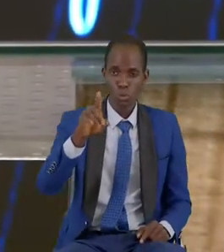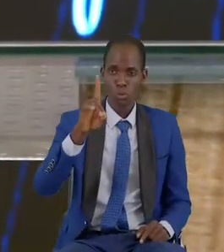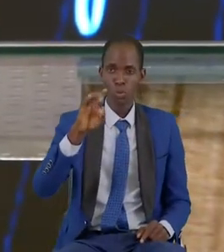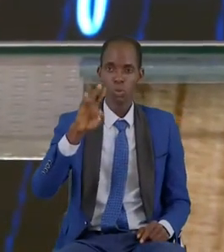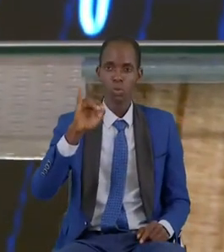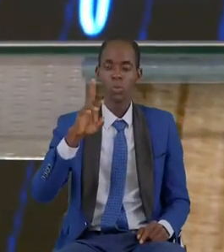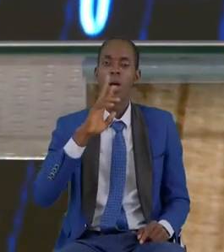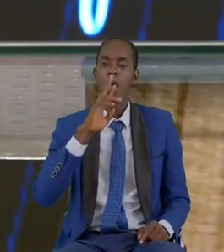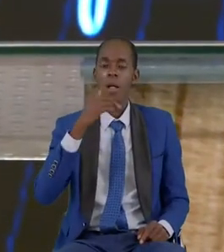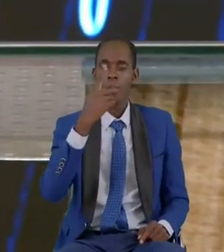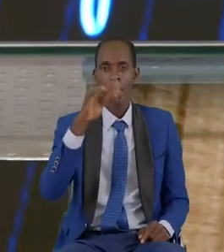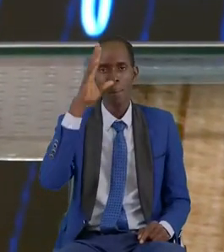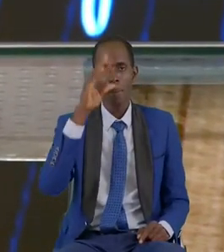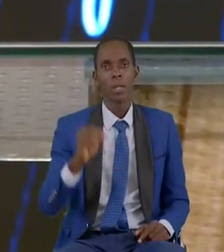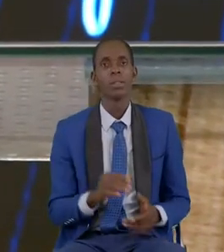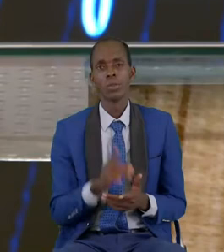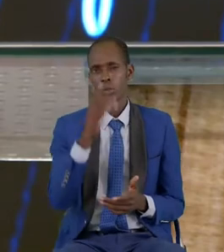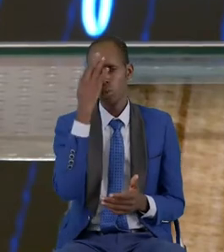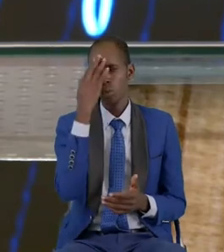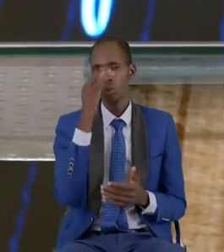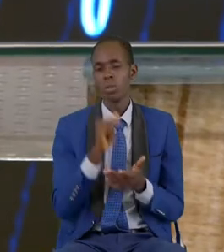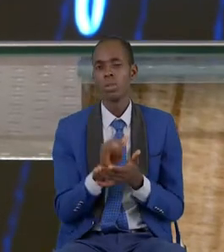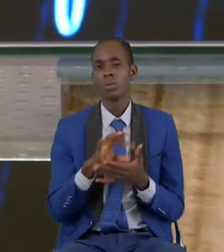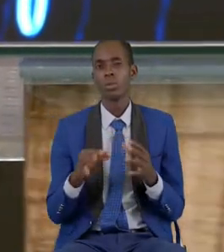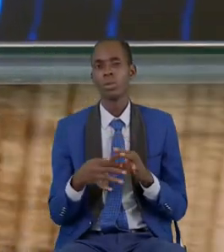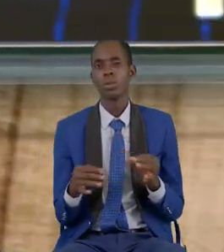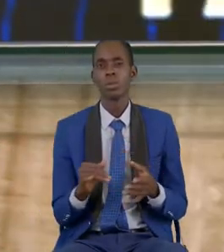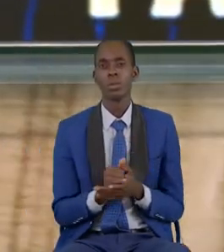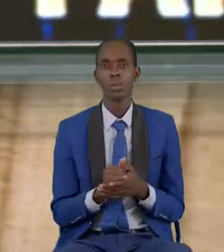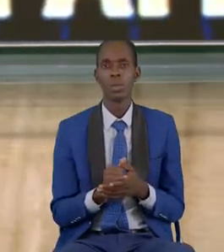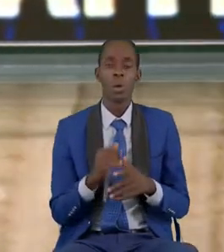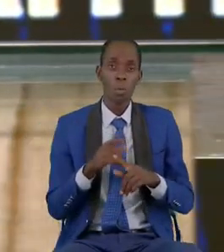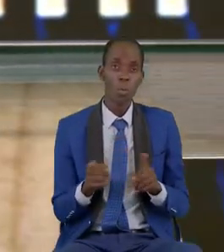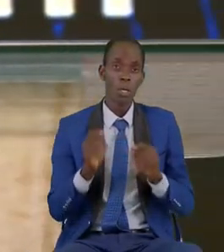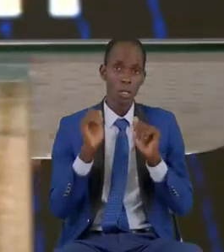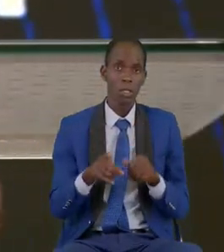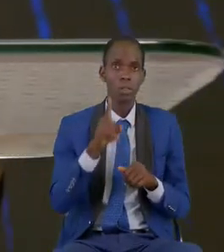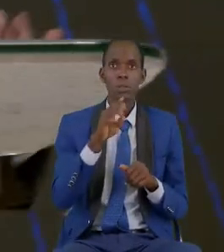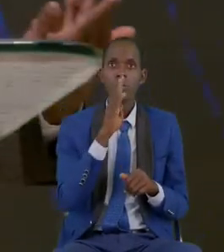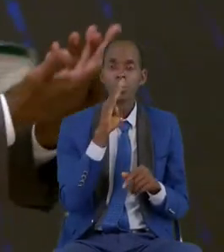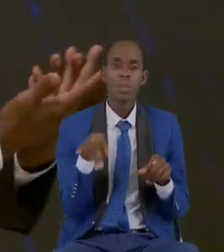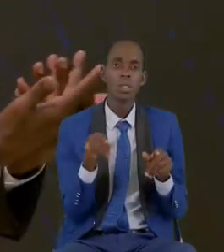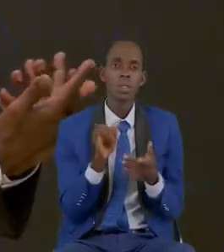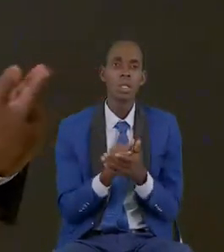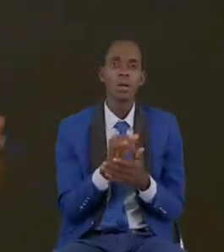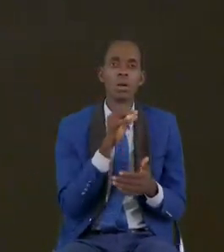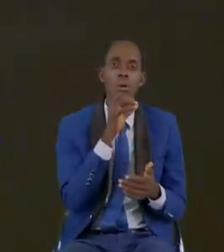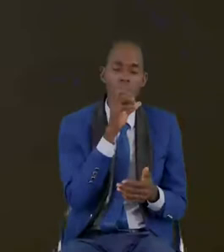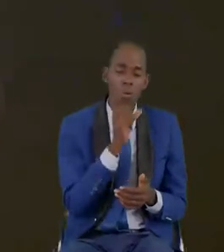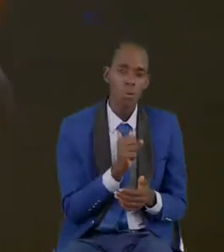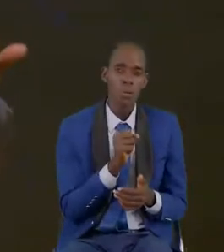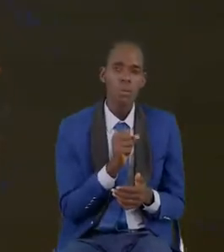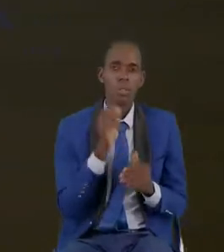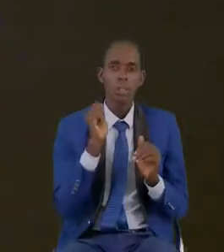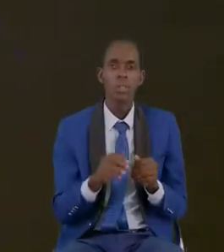man. You know the story. But can you be that bold? Can you confront